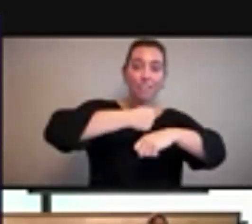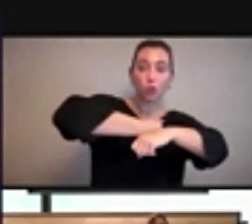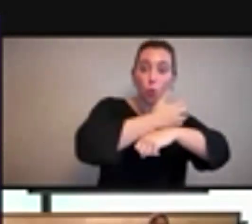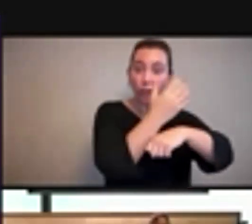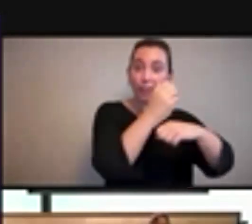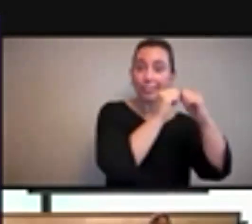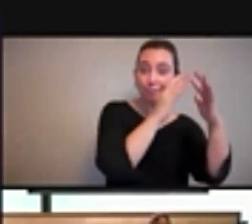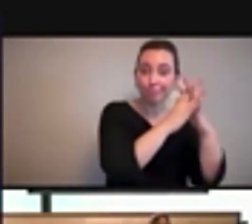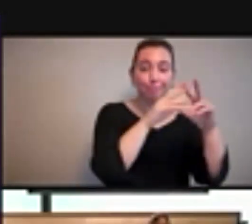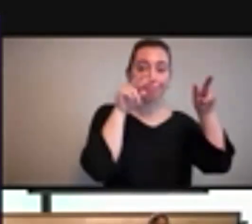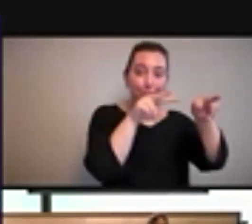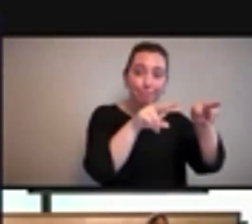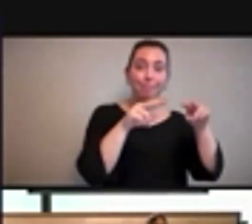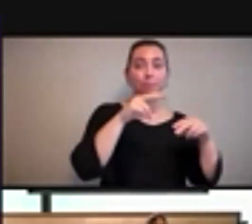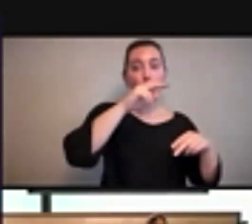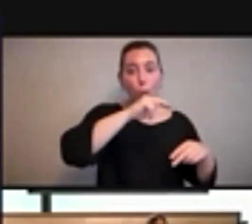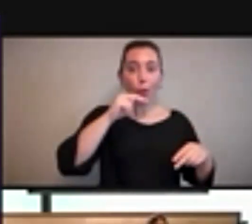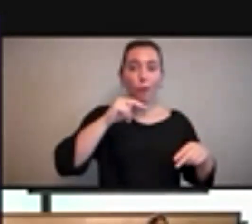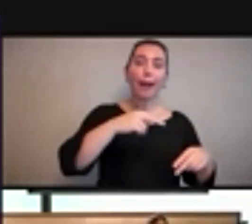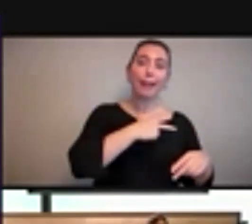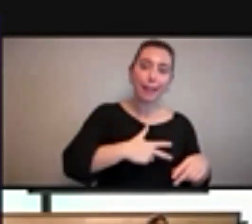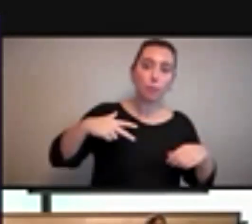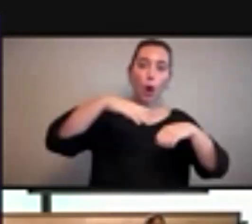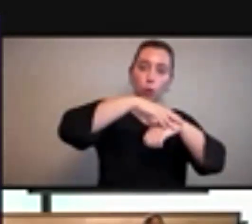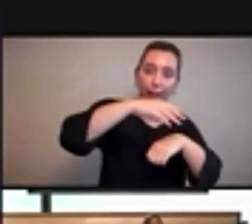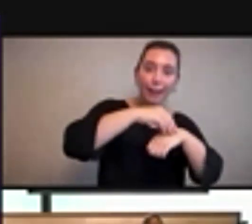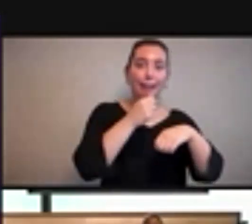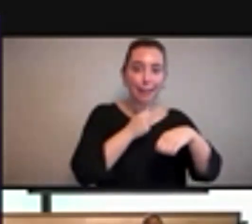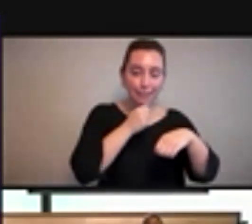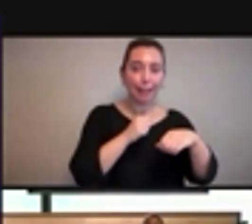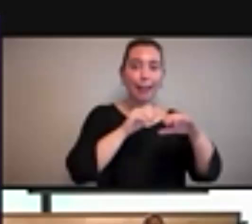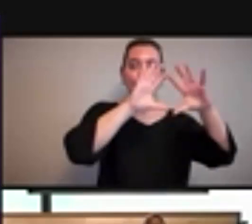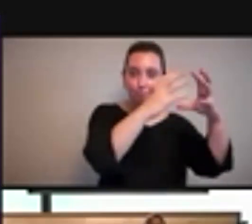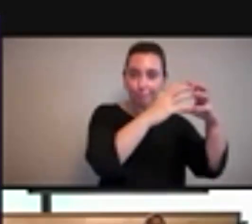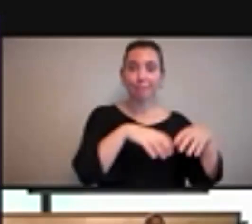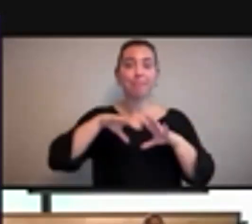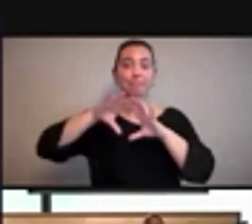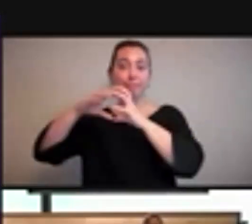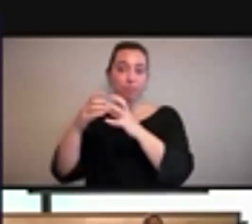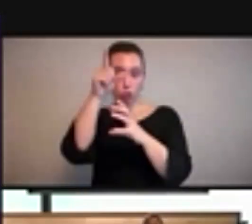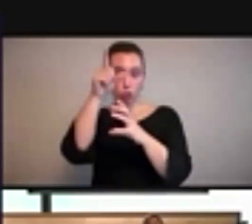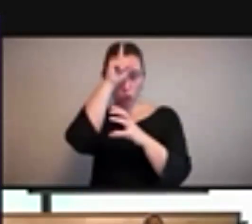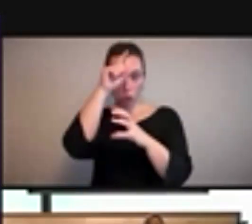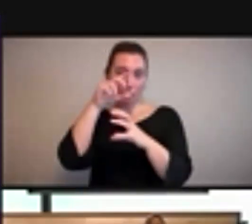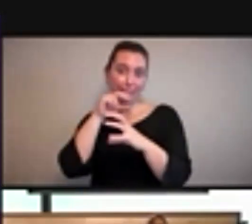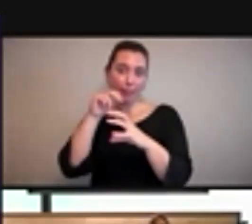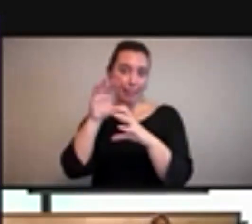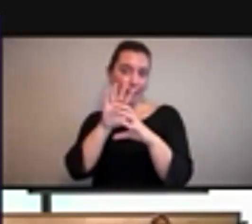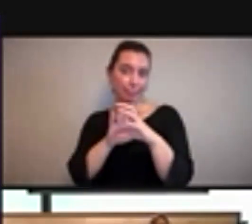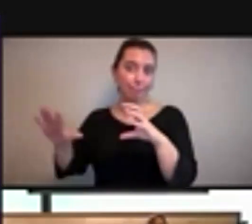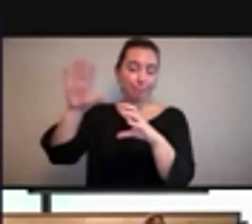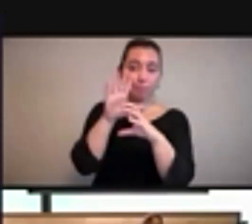Norway, Denmark, Finland, Sweden, and Iceland. And there is a German-speaking chapter covering